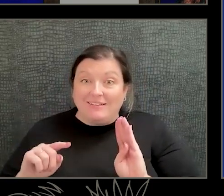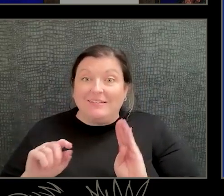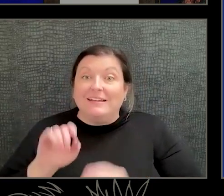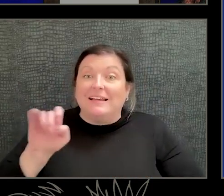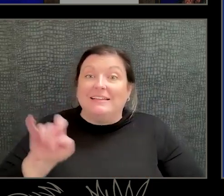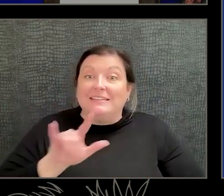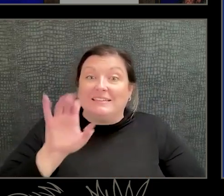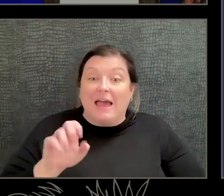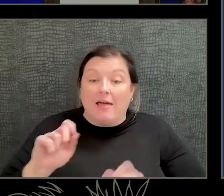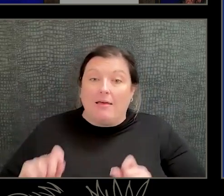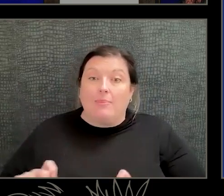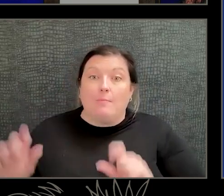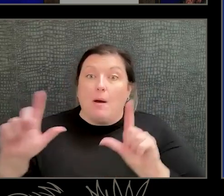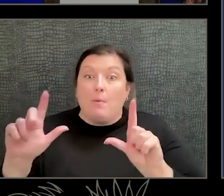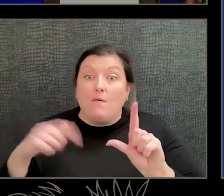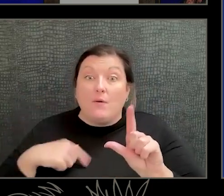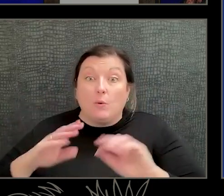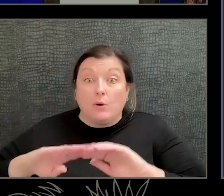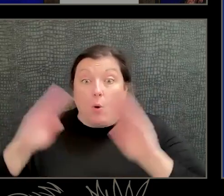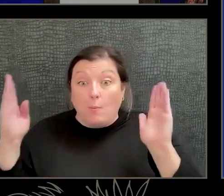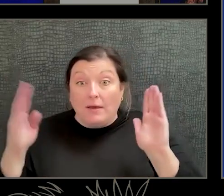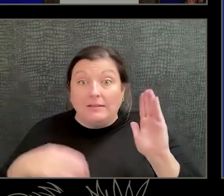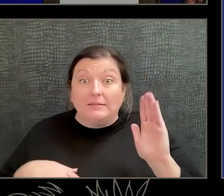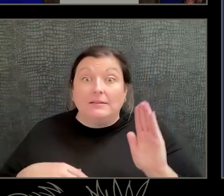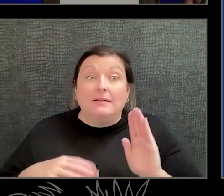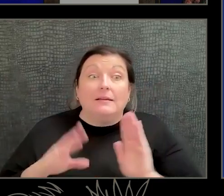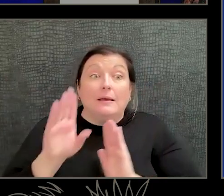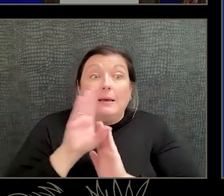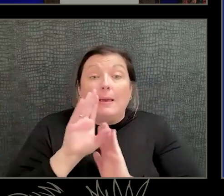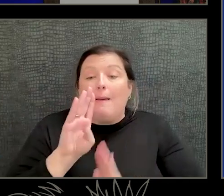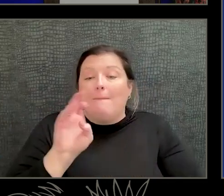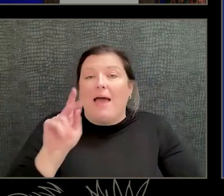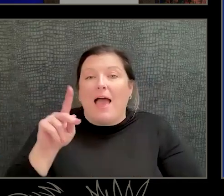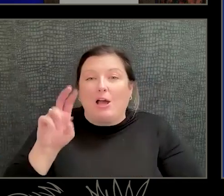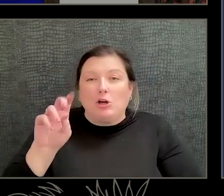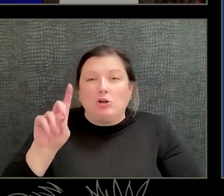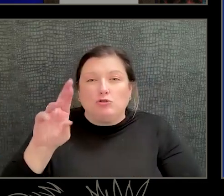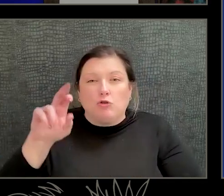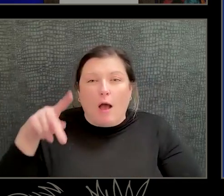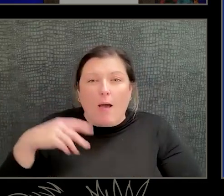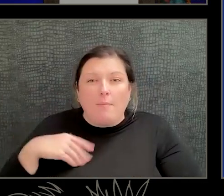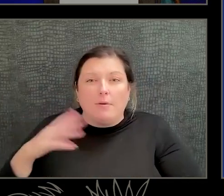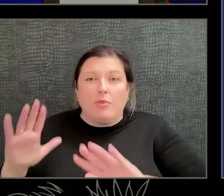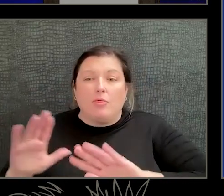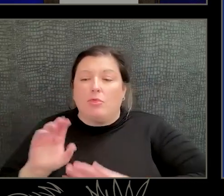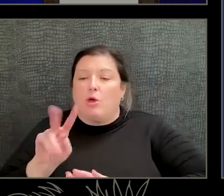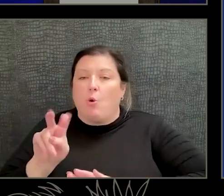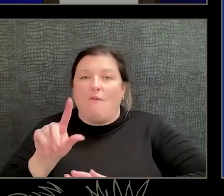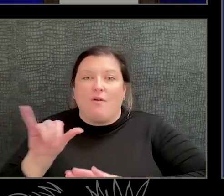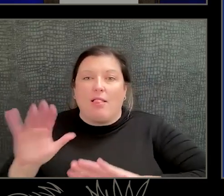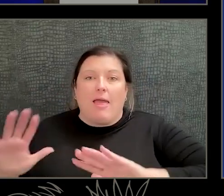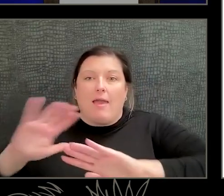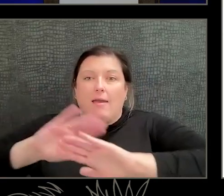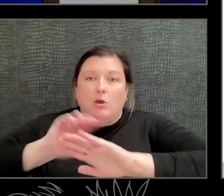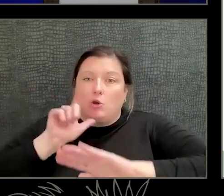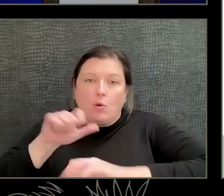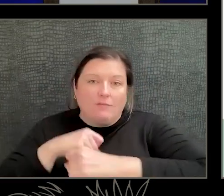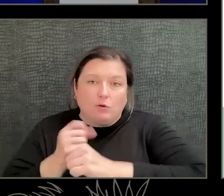when it opens. You have backdrop, which is like styling the overlay, so you don't need to create your own custom overlay. These are just things to keep in